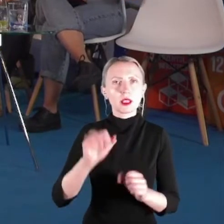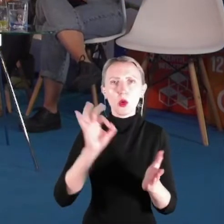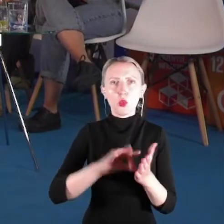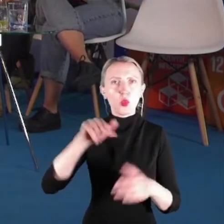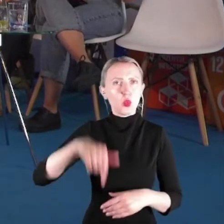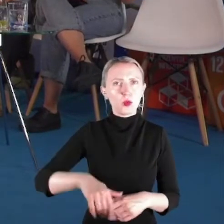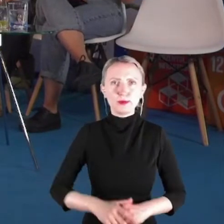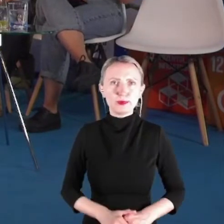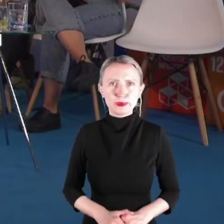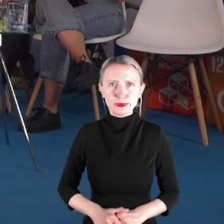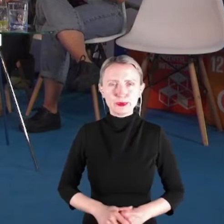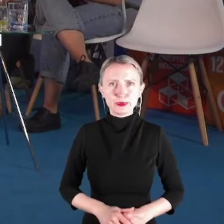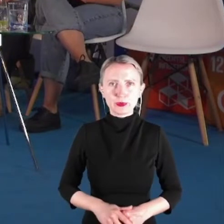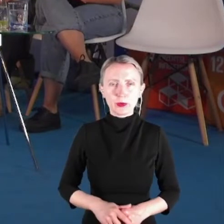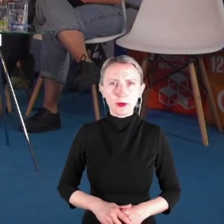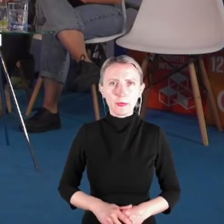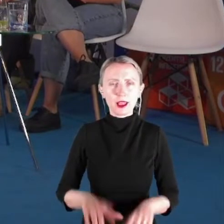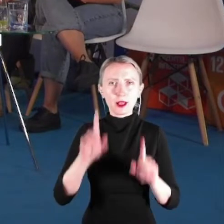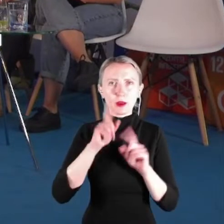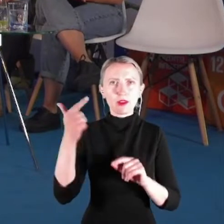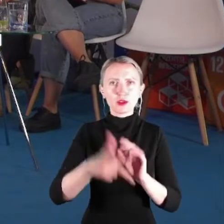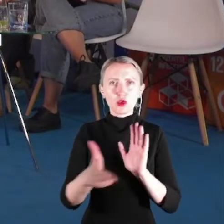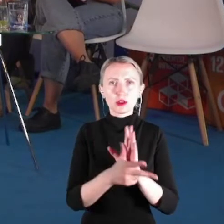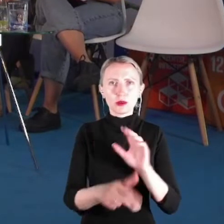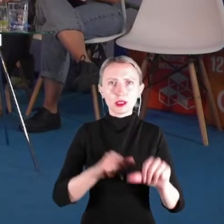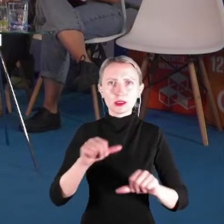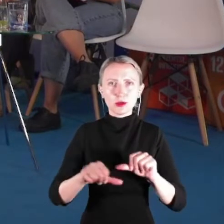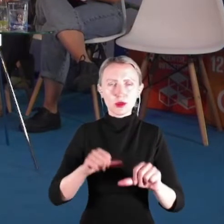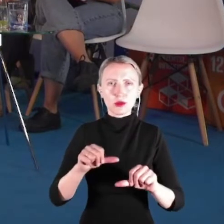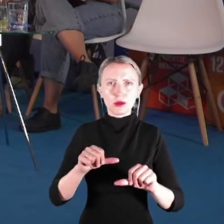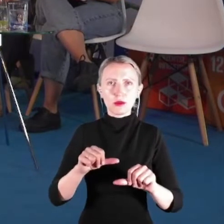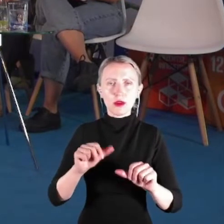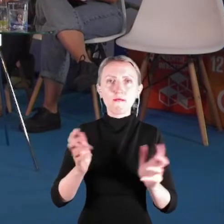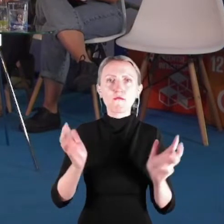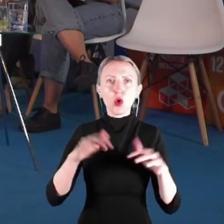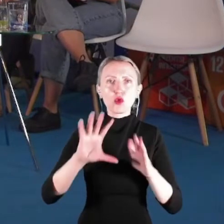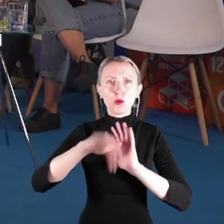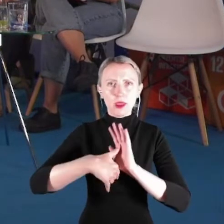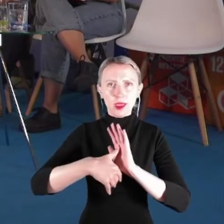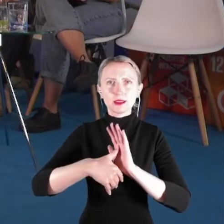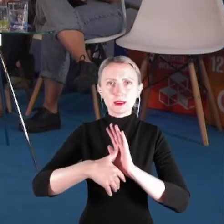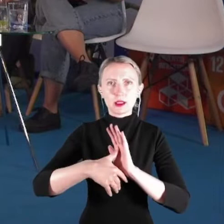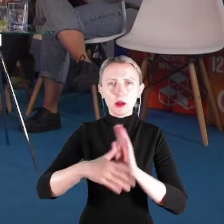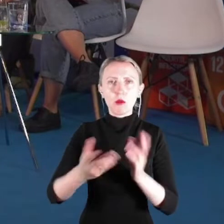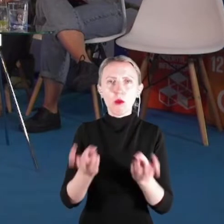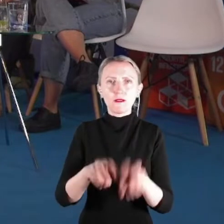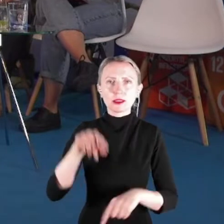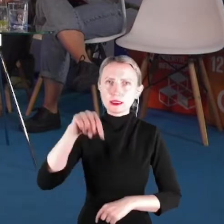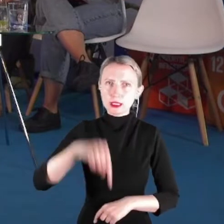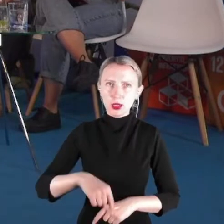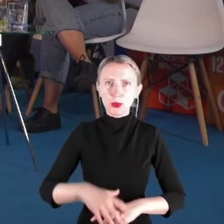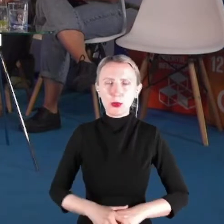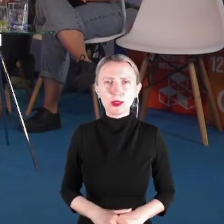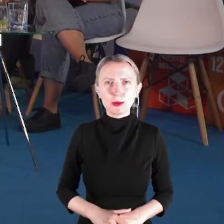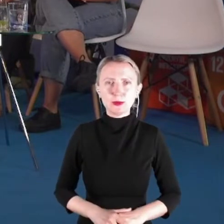born, we should go back to 2018, where the Institute of Urban and Regional Development first